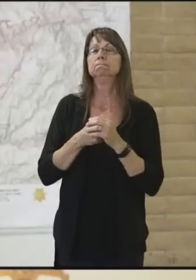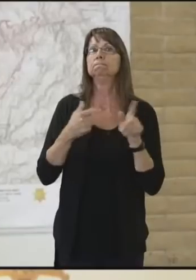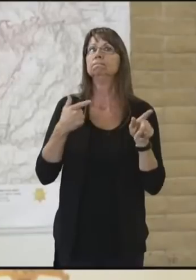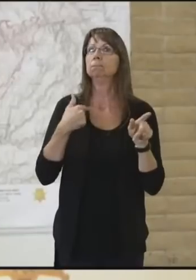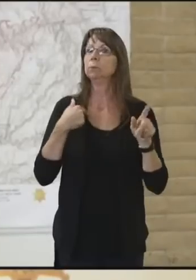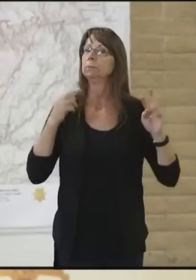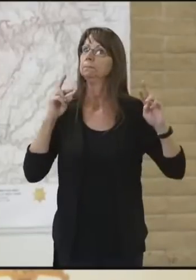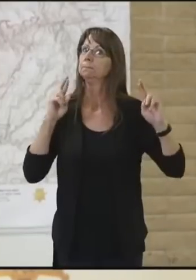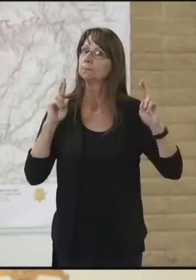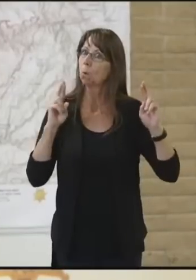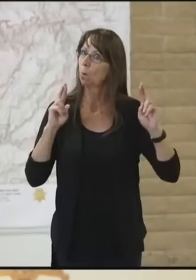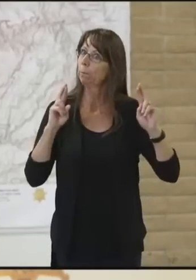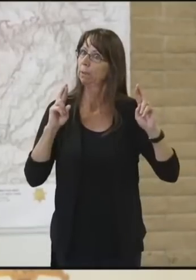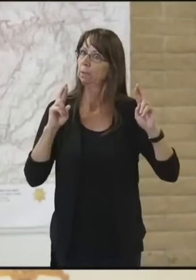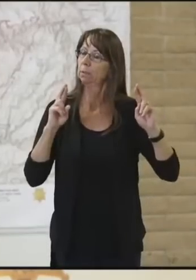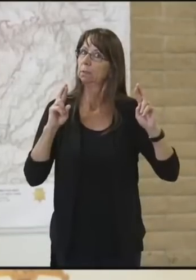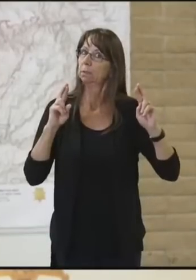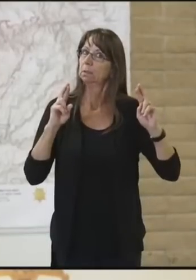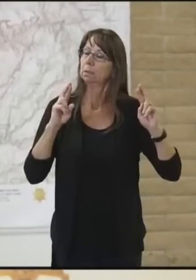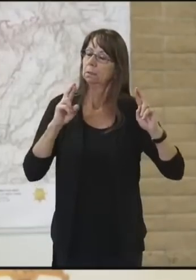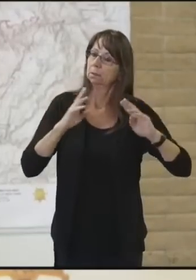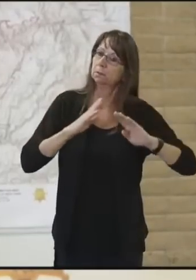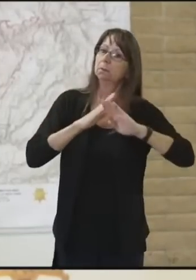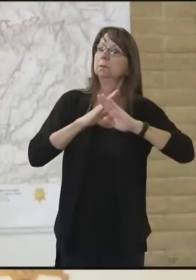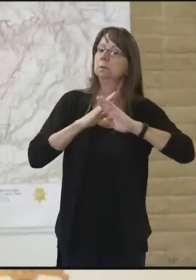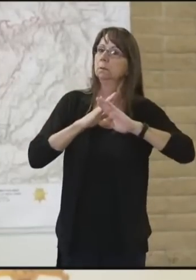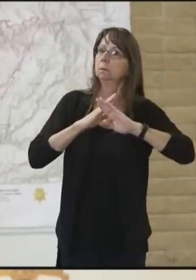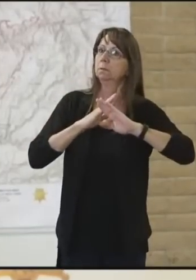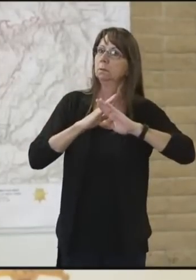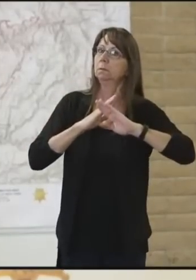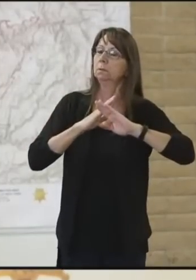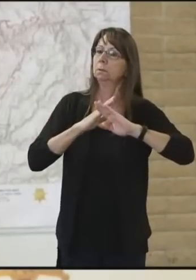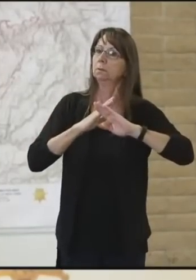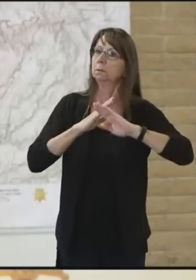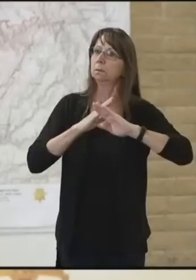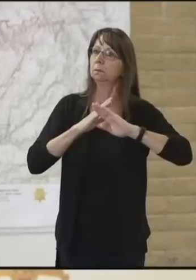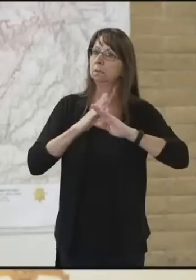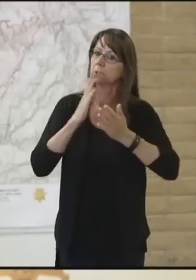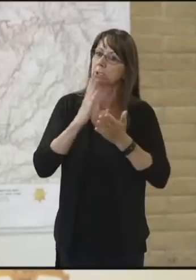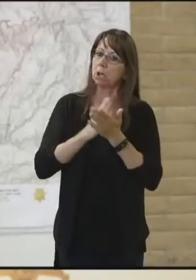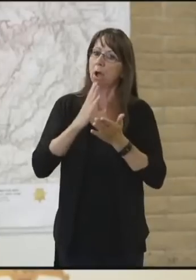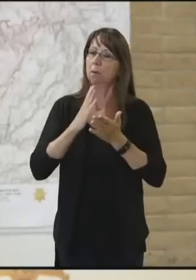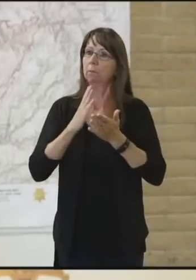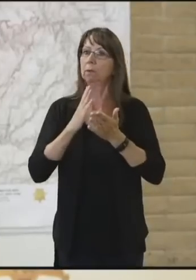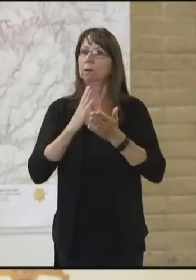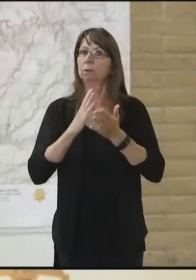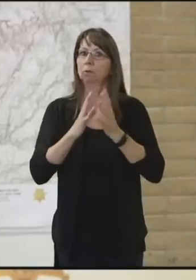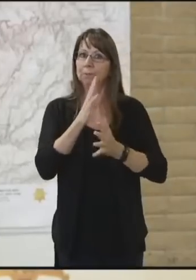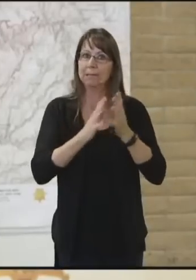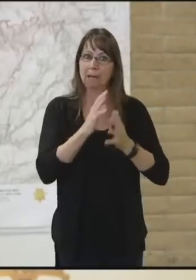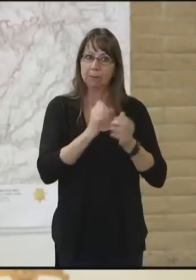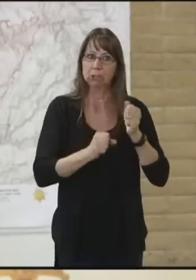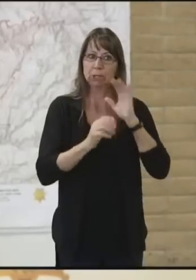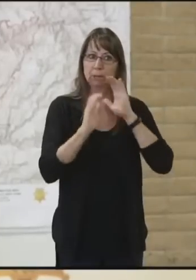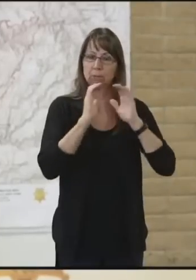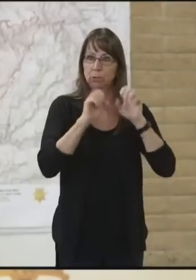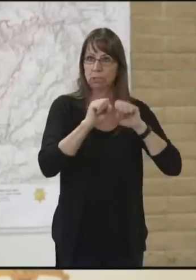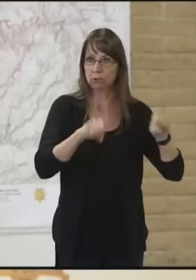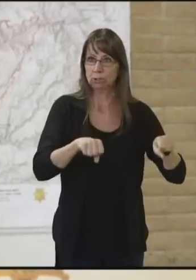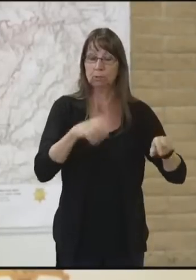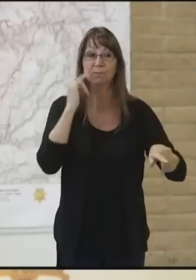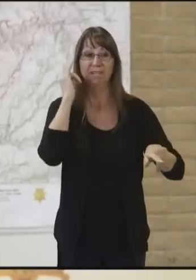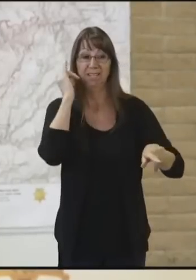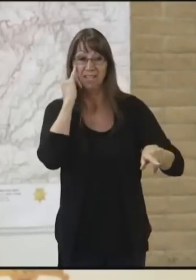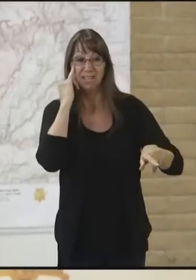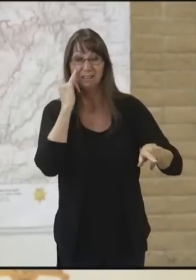hopeful that that will avoid any damage to the communication system. In the event that there is damage,